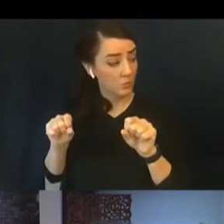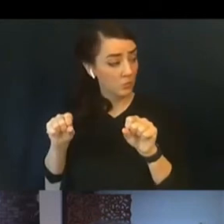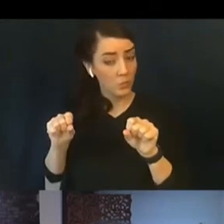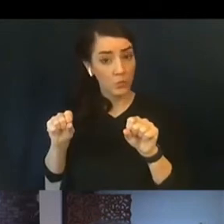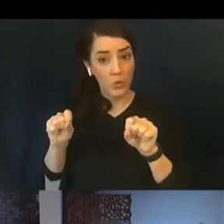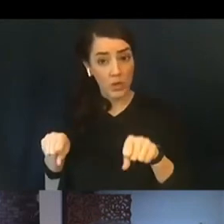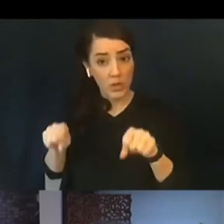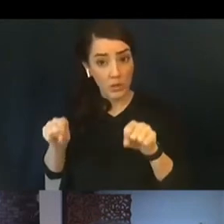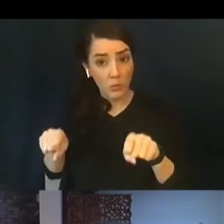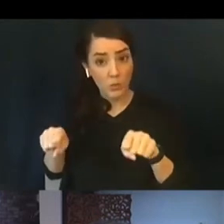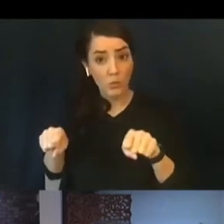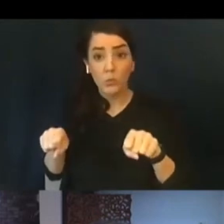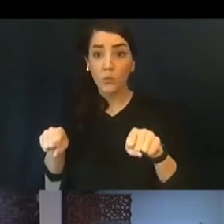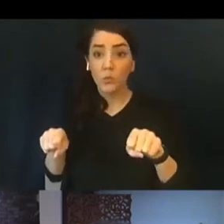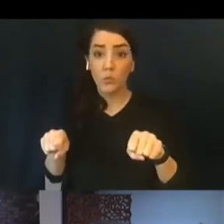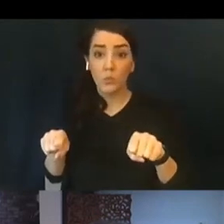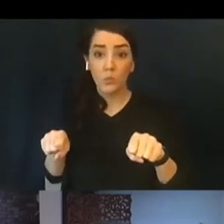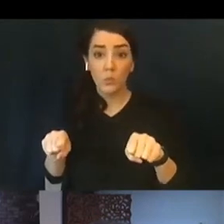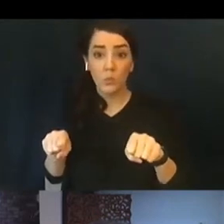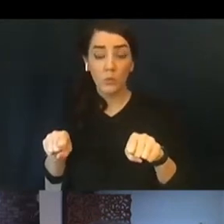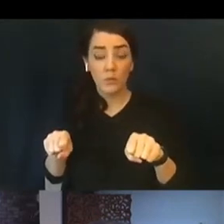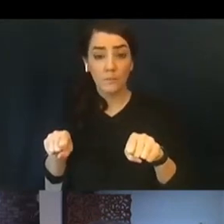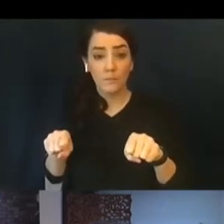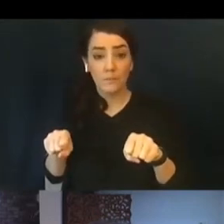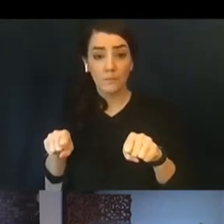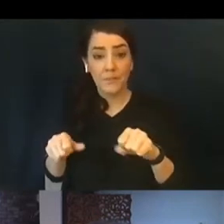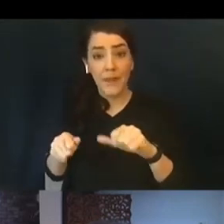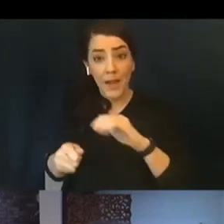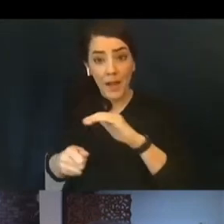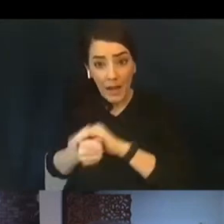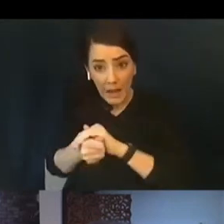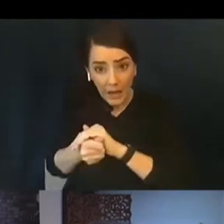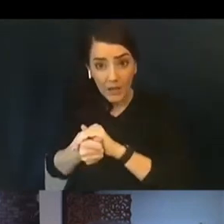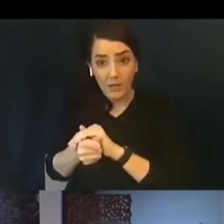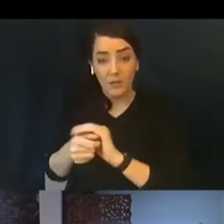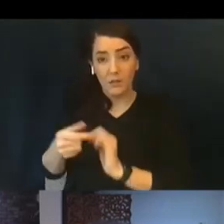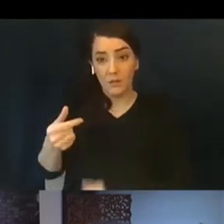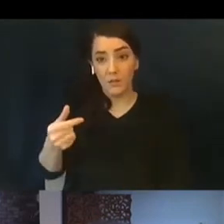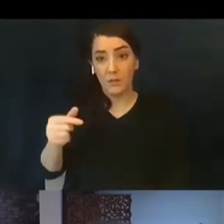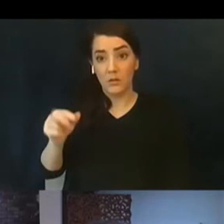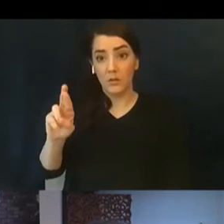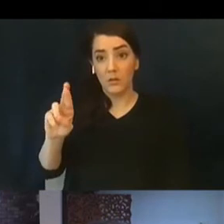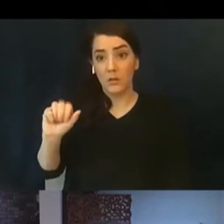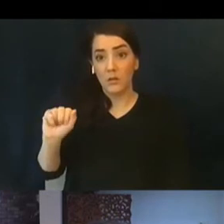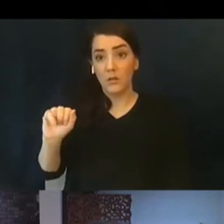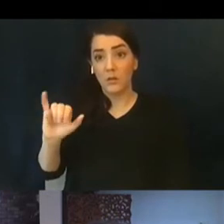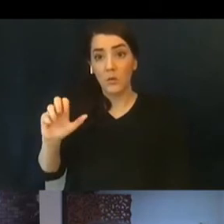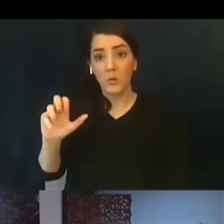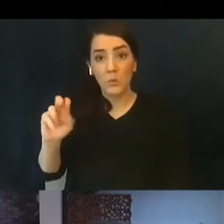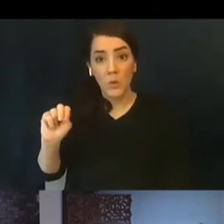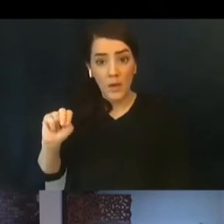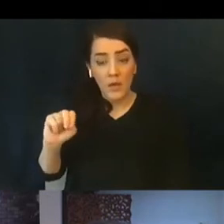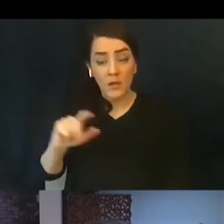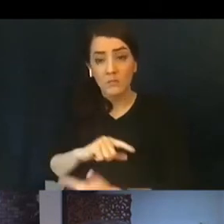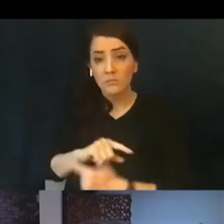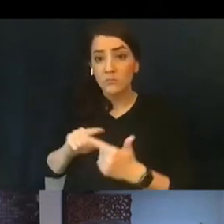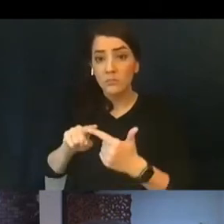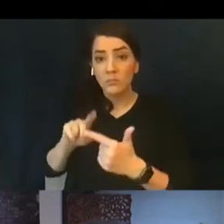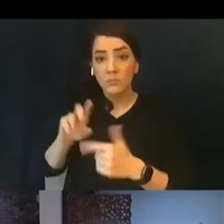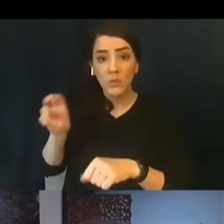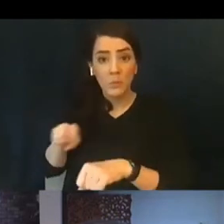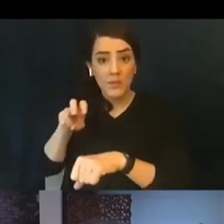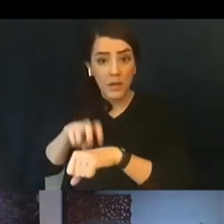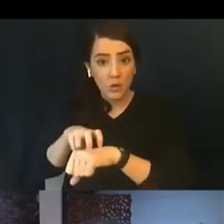some grains or potatoes, you know, underground.